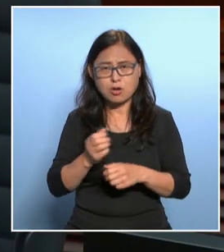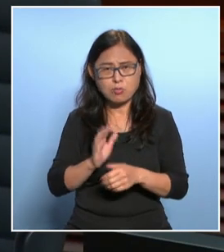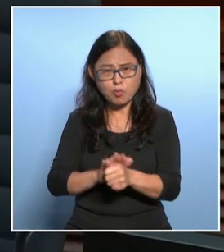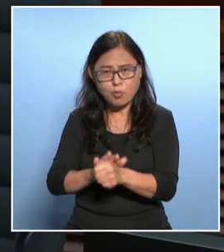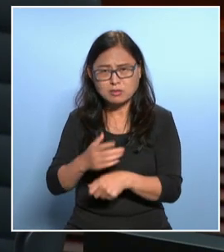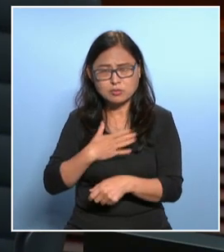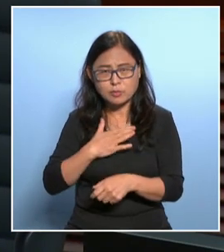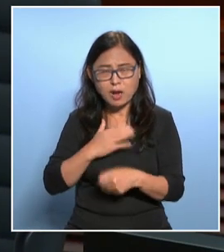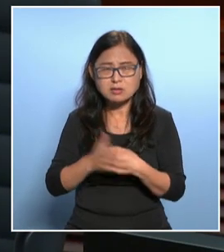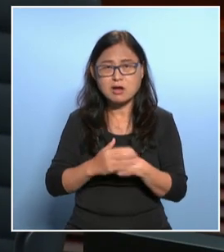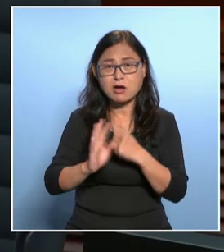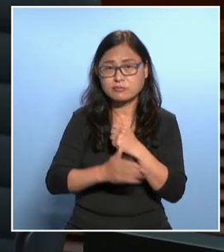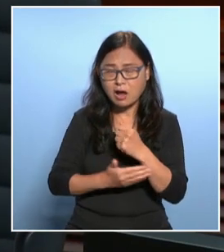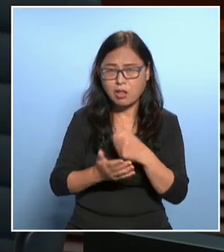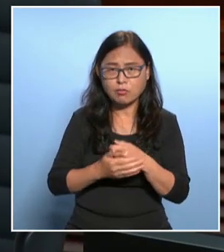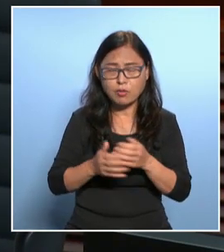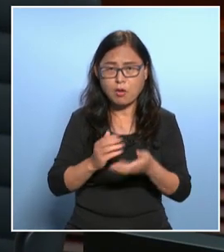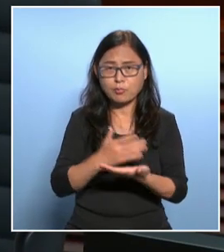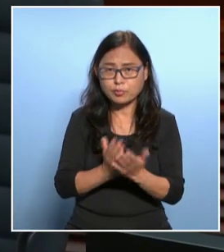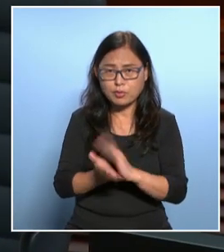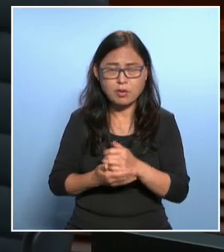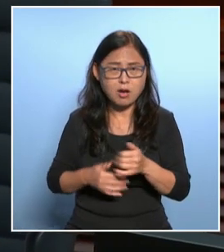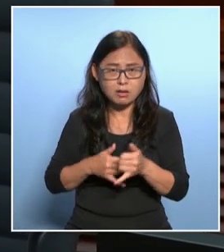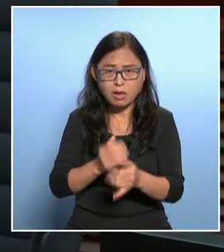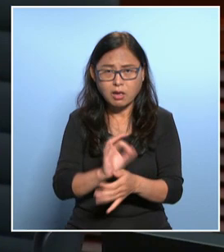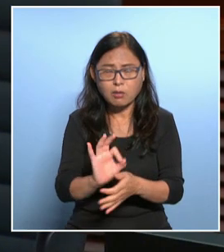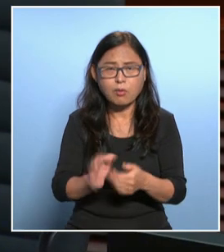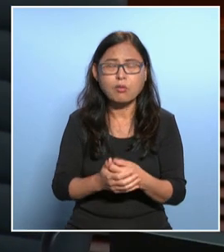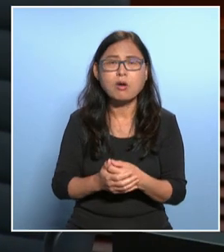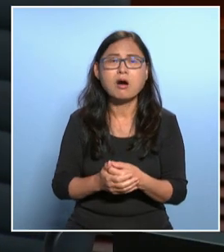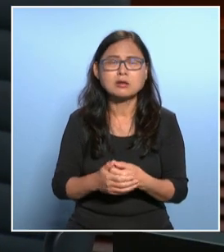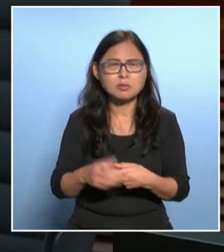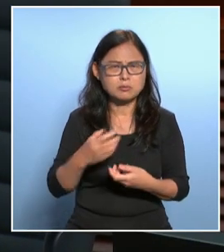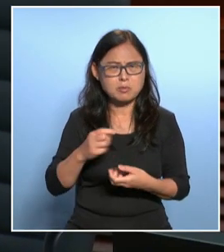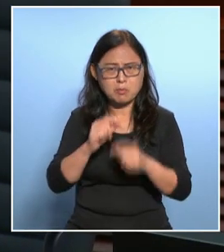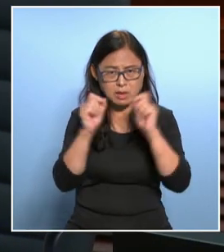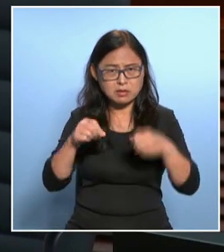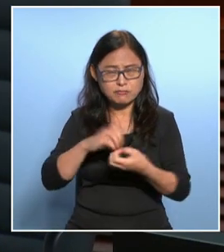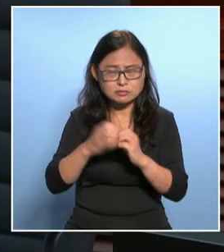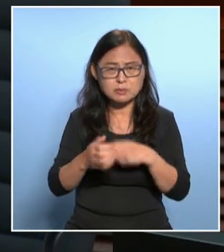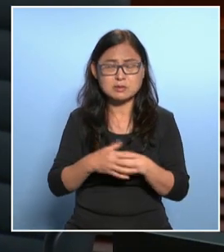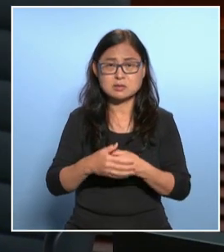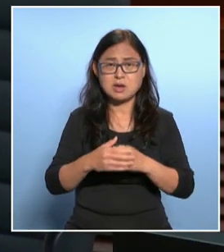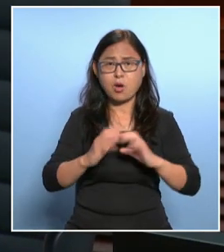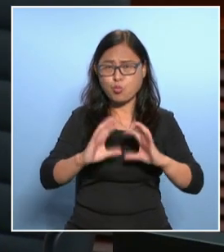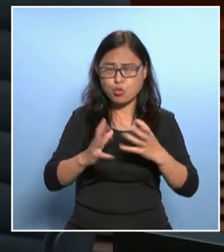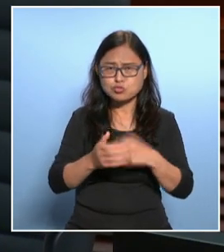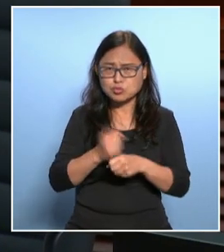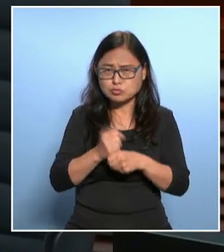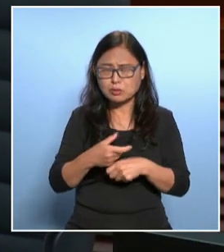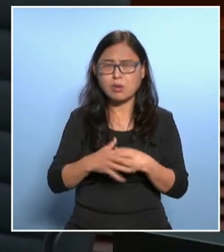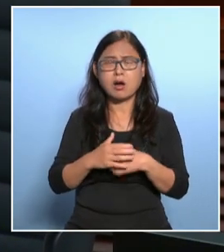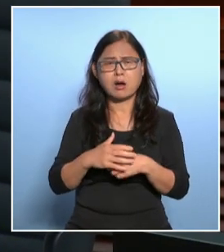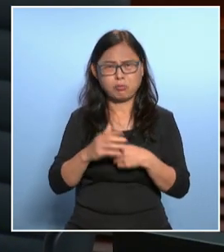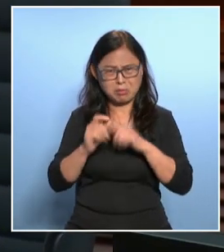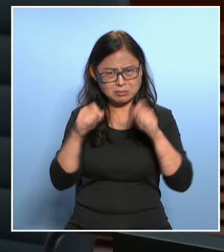haven't quite finished with that, and the whole thing fell by the wayside because there is no legislative requirements. There are certain organizations that can't be bothered